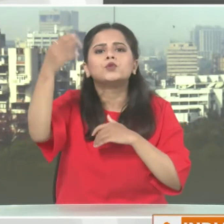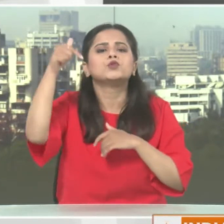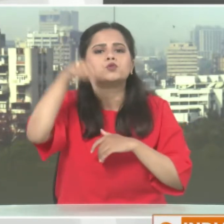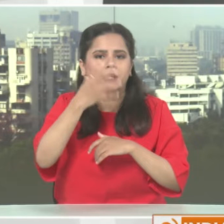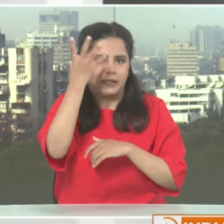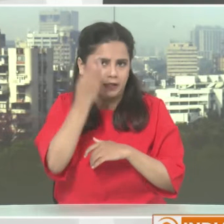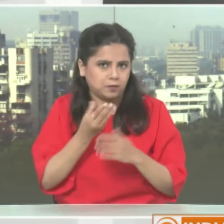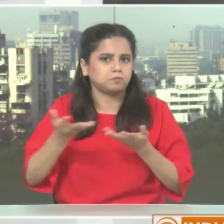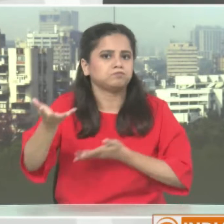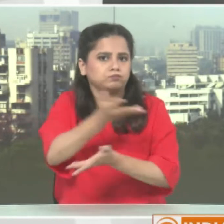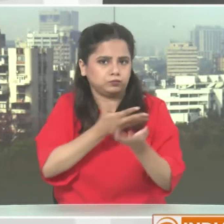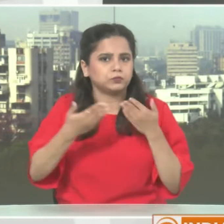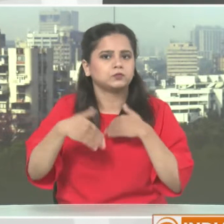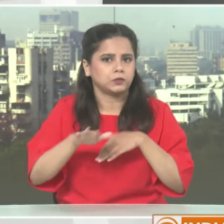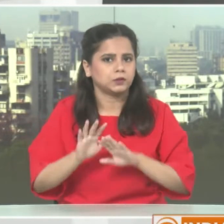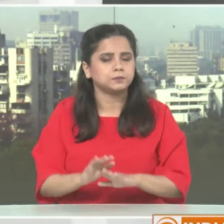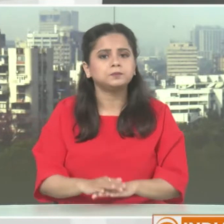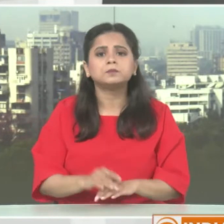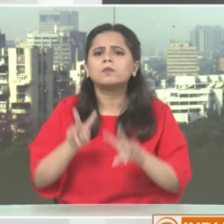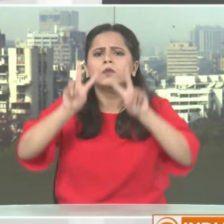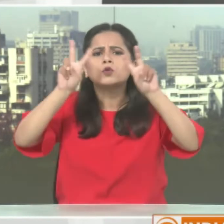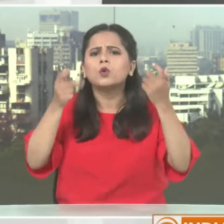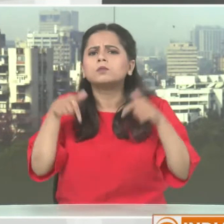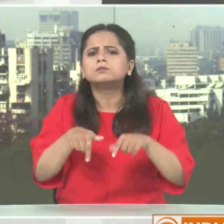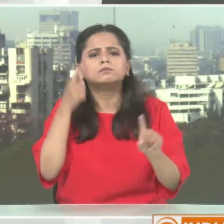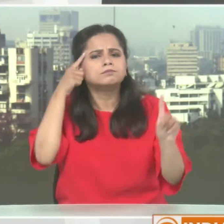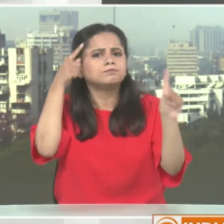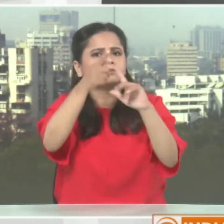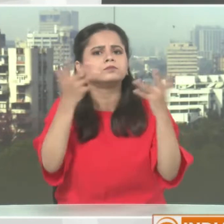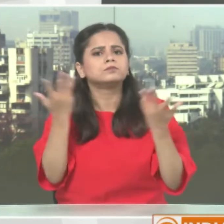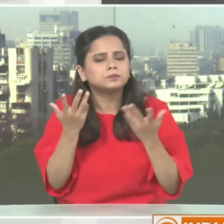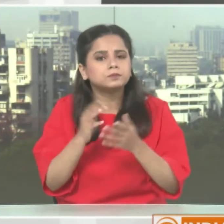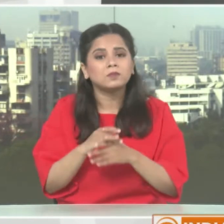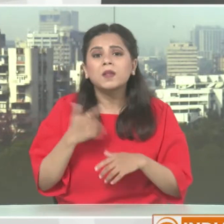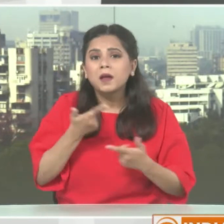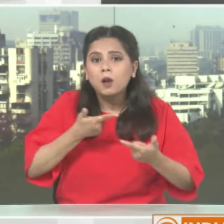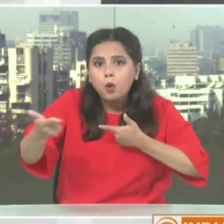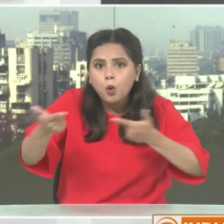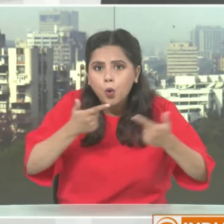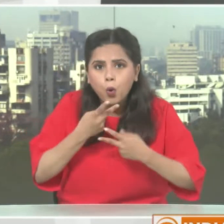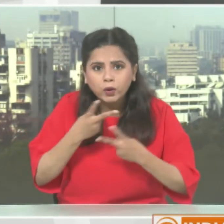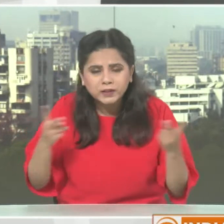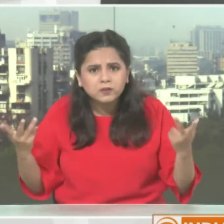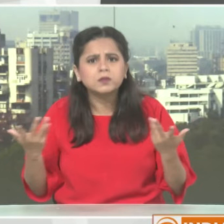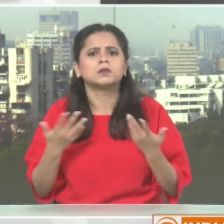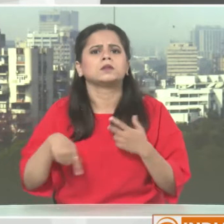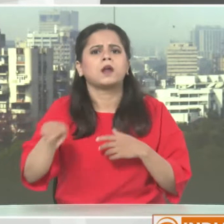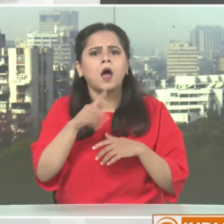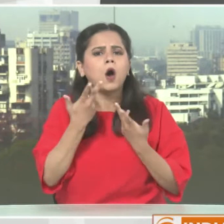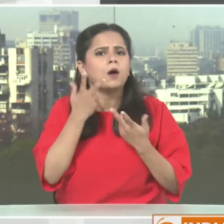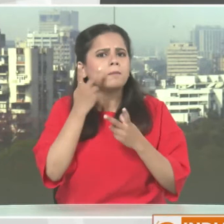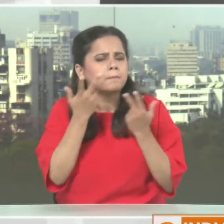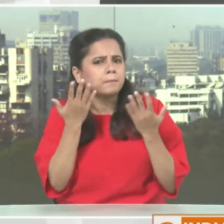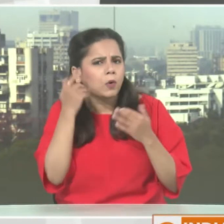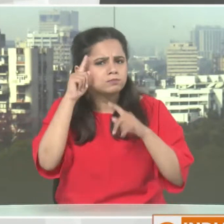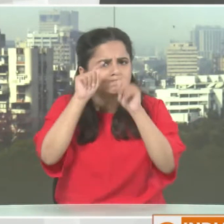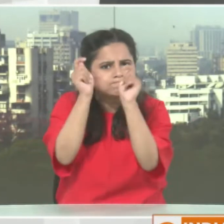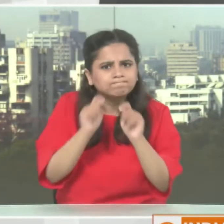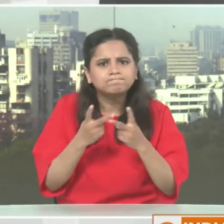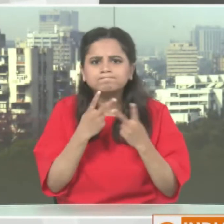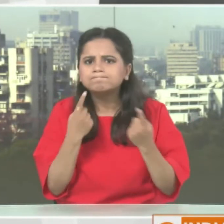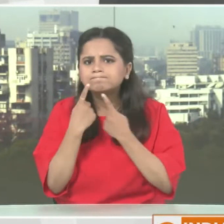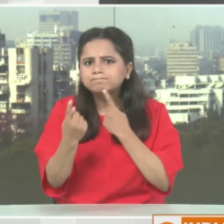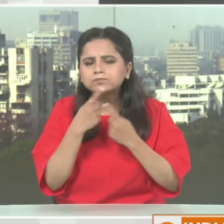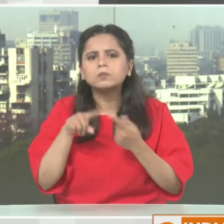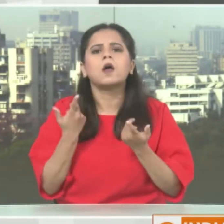today evening. The topics on the agenda include credit products and efficient models for delivery,